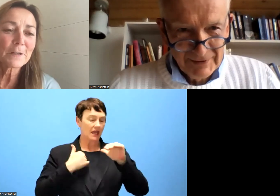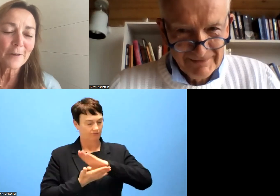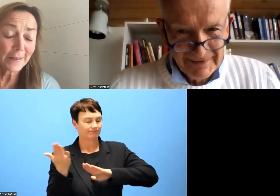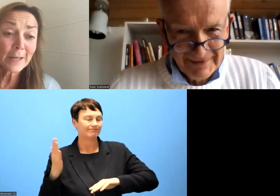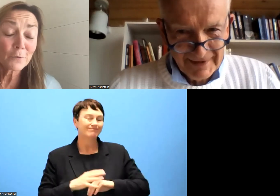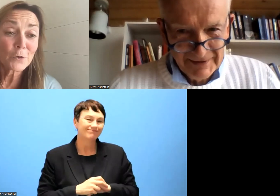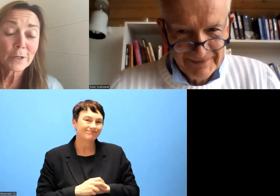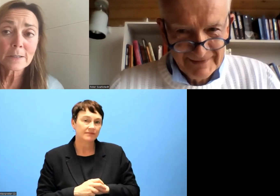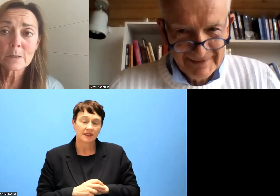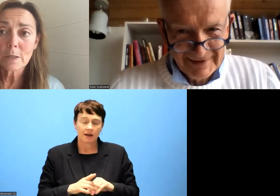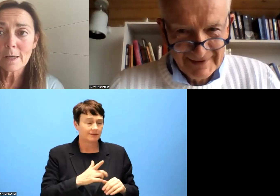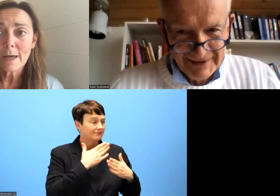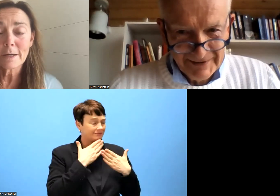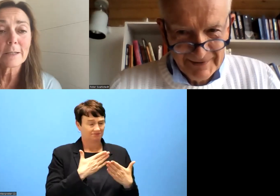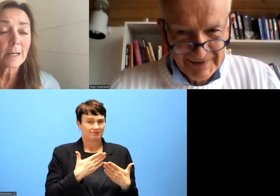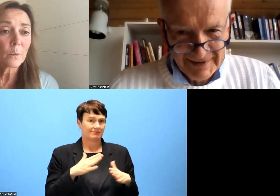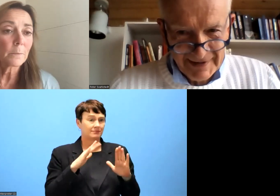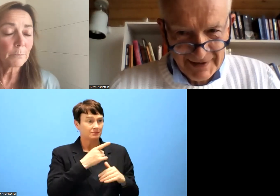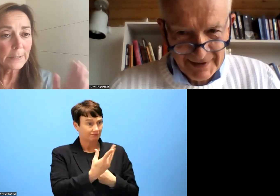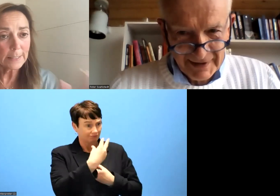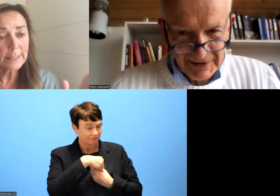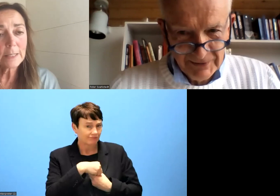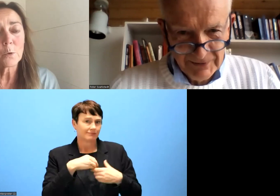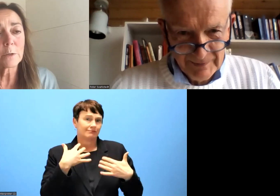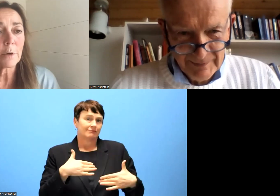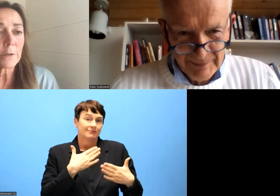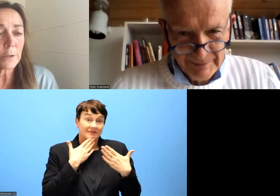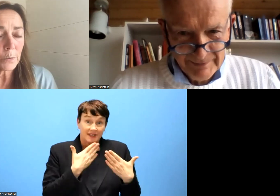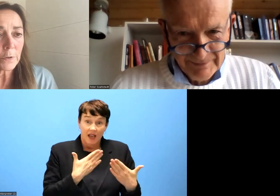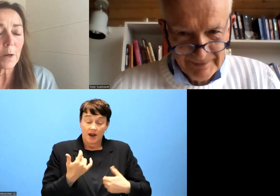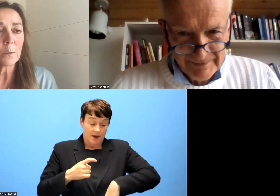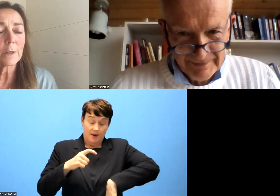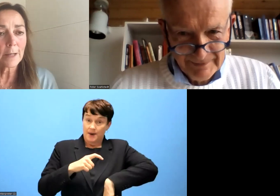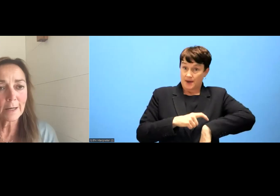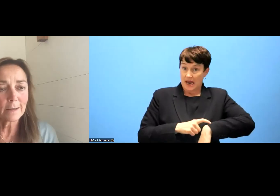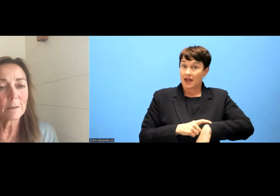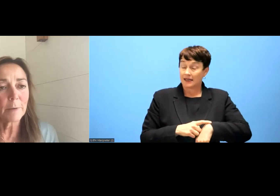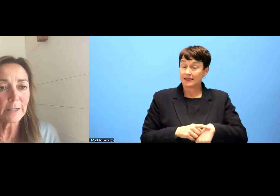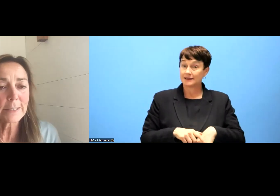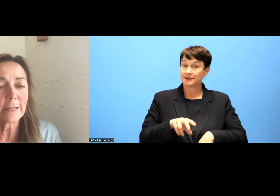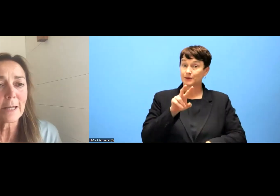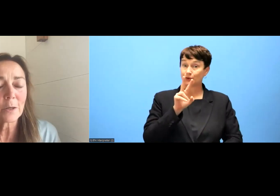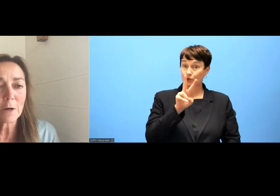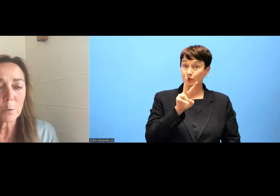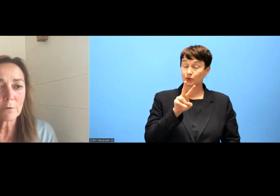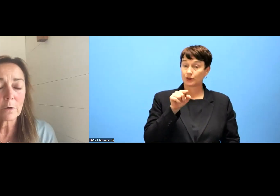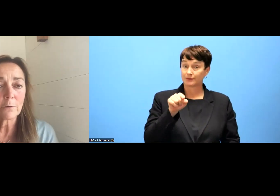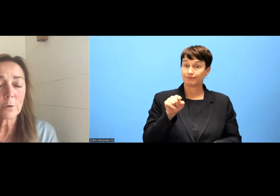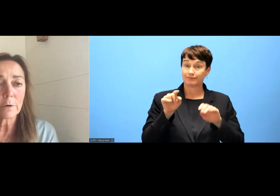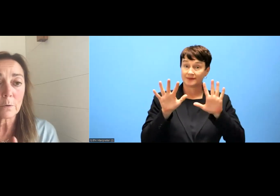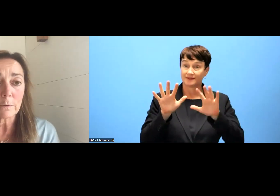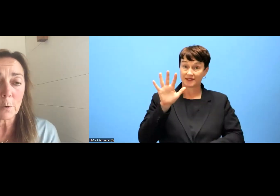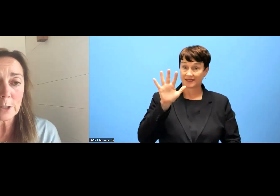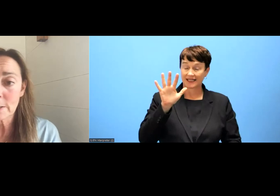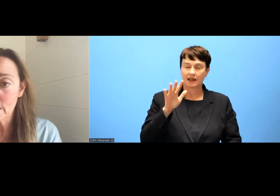is absolutely fine. Thank you for joining us today. And it's now precisely 2:15. So I will thank the panelists and thank you everyone